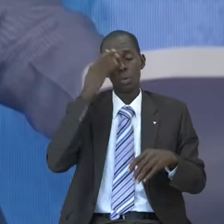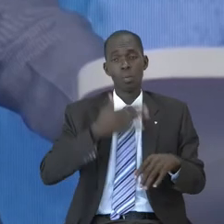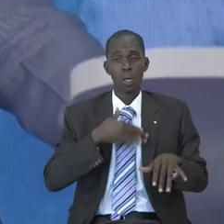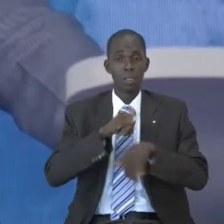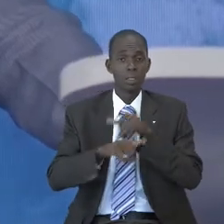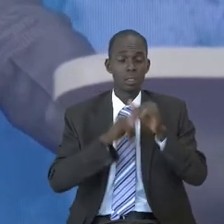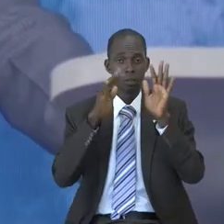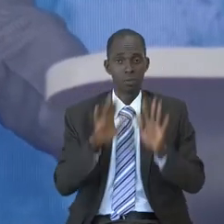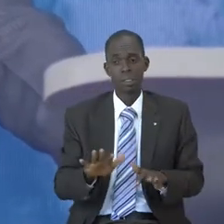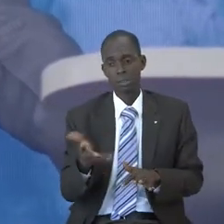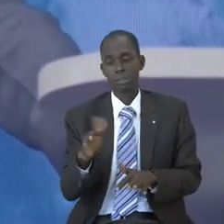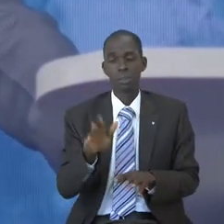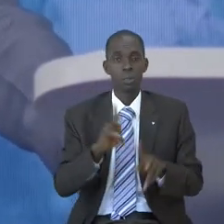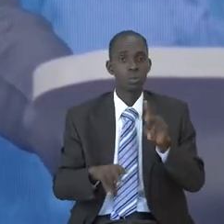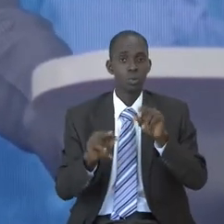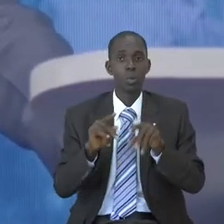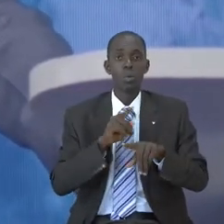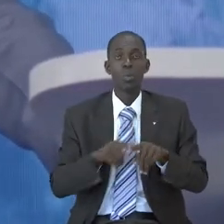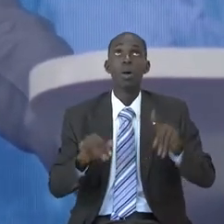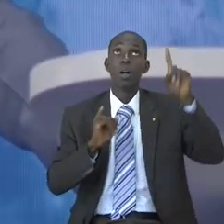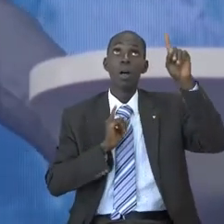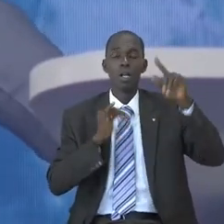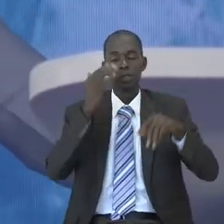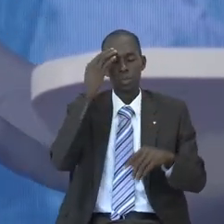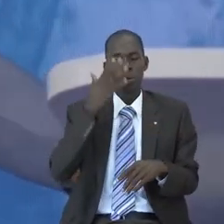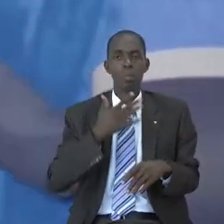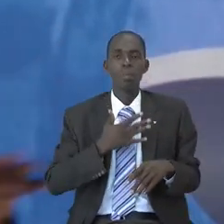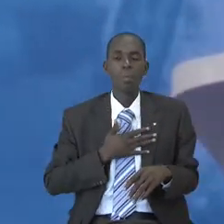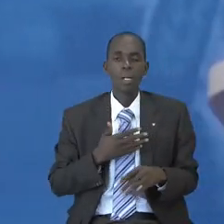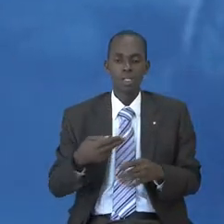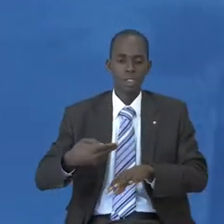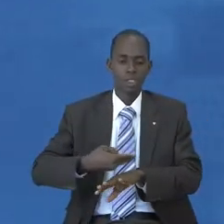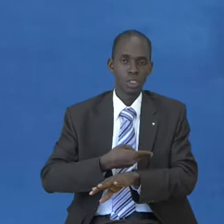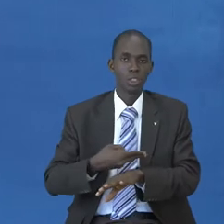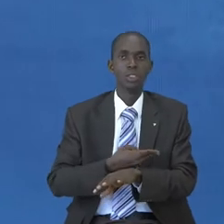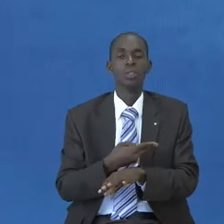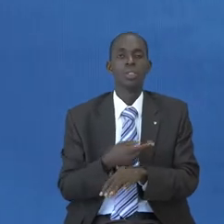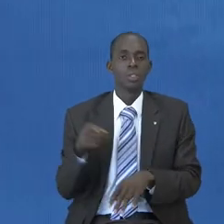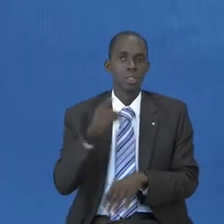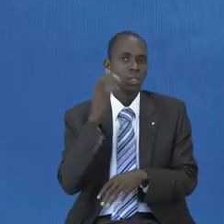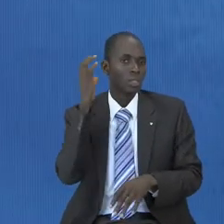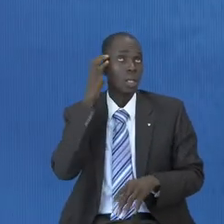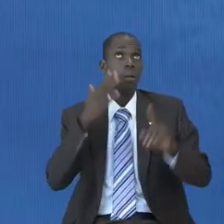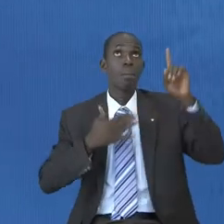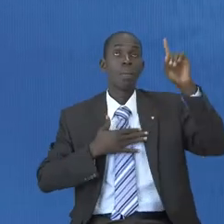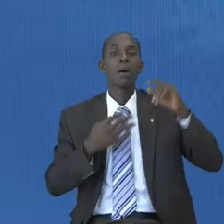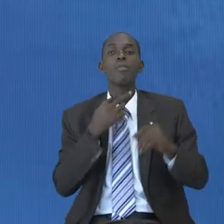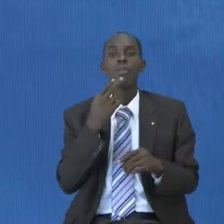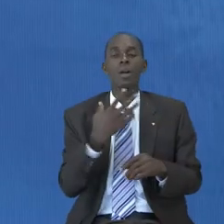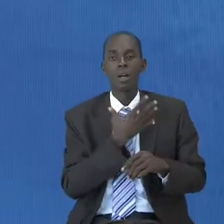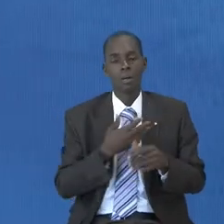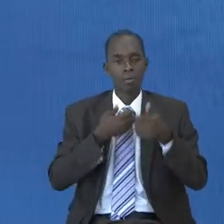sheep. They hear my voice and they follow me. The people who are not having double